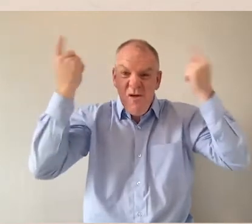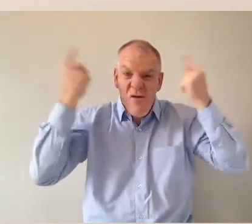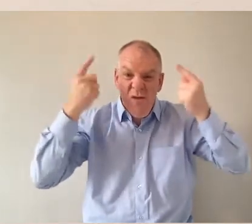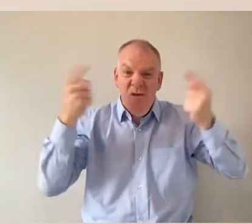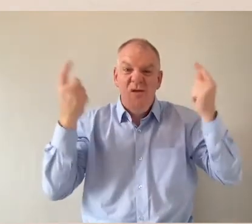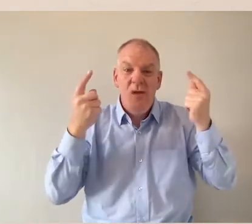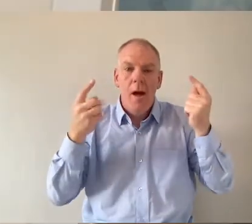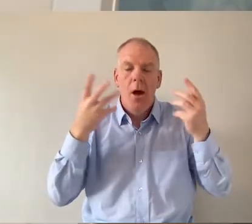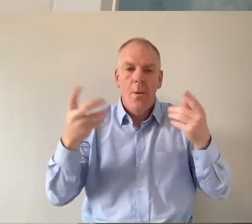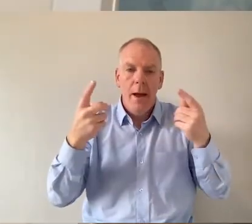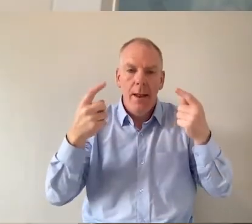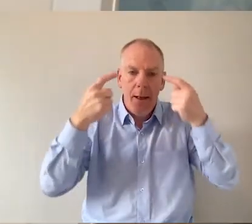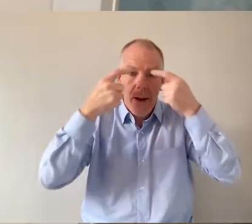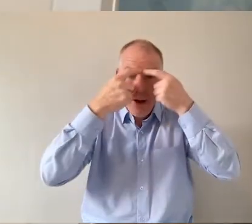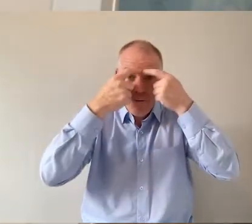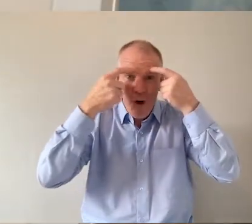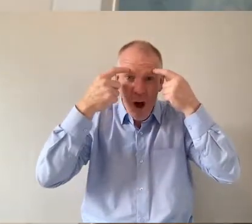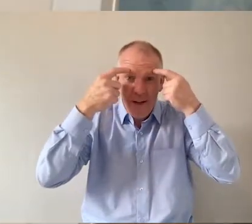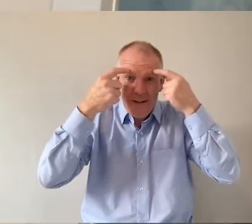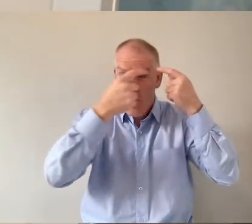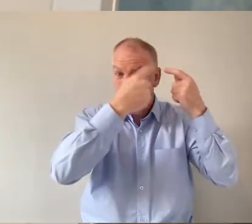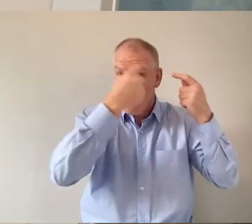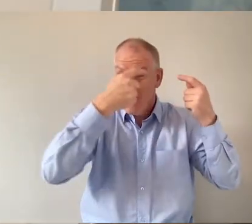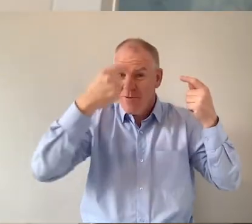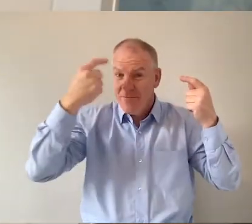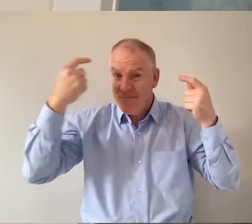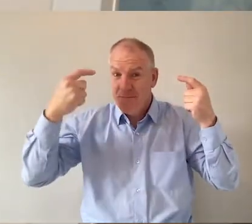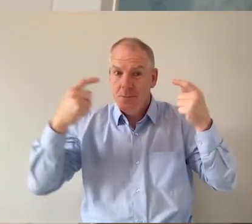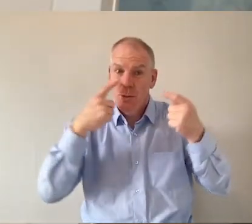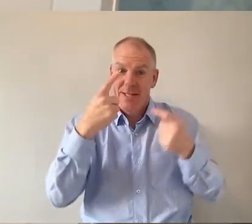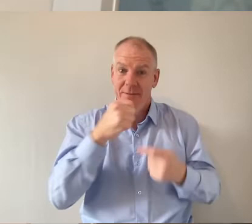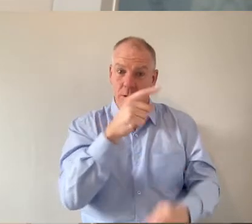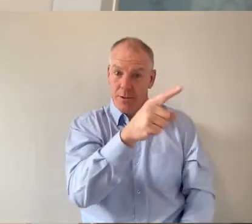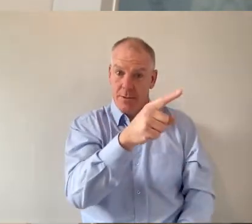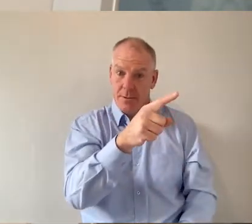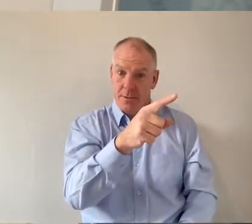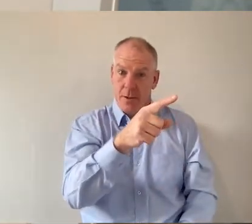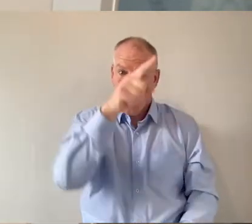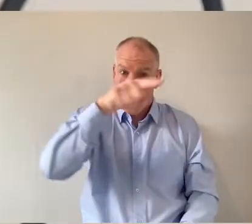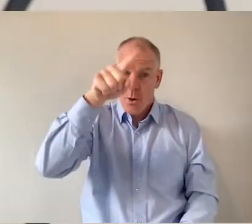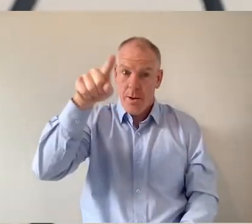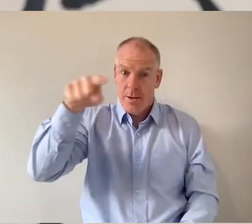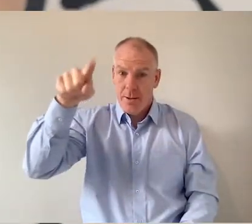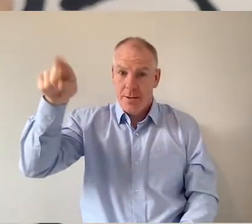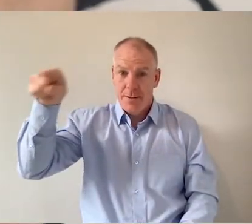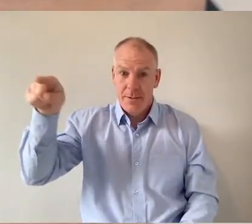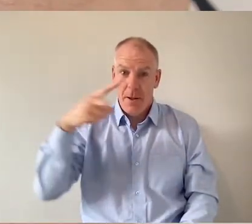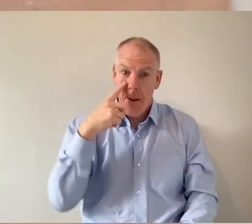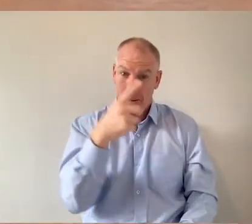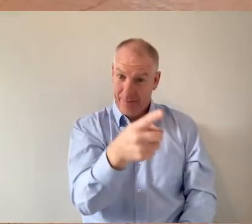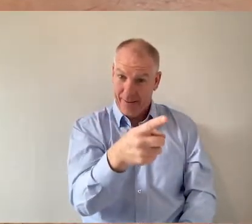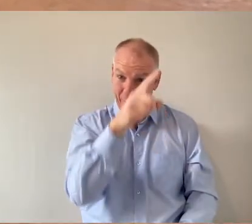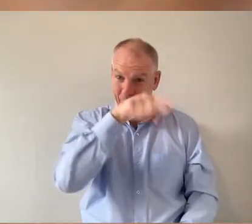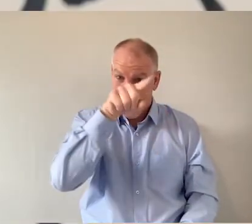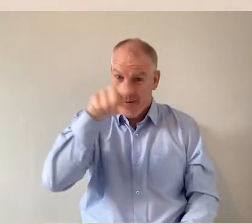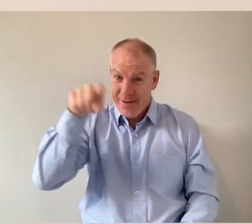So we're going to draw a curly bit across the top of her face first of all. We're going to draw a curly bit of hair that goes